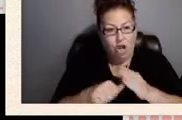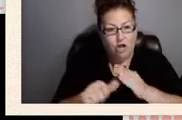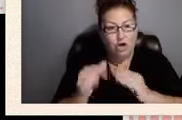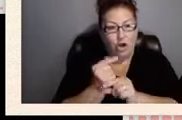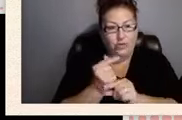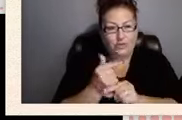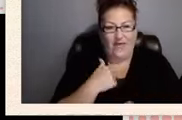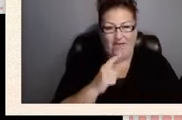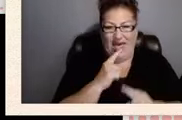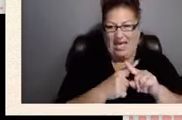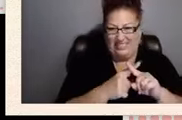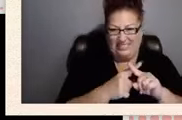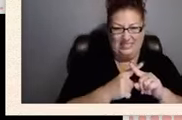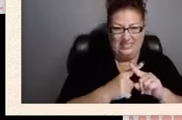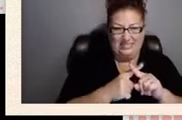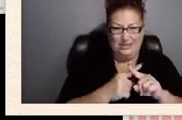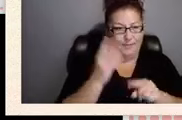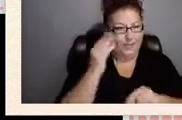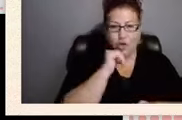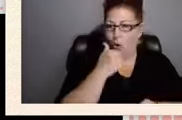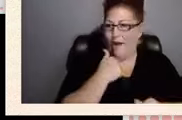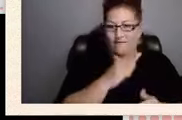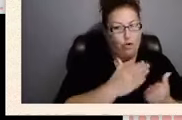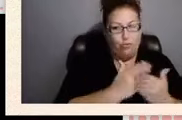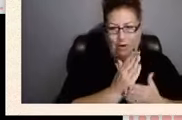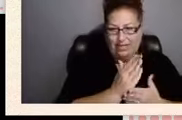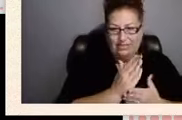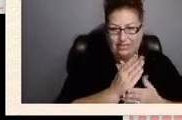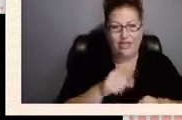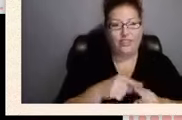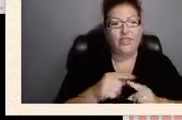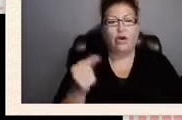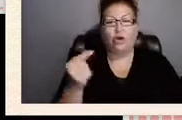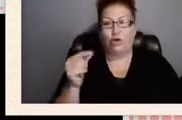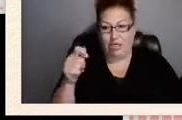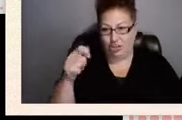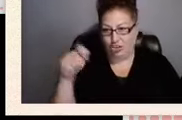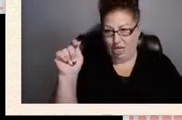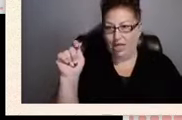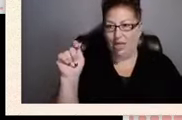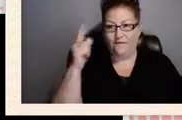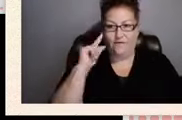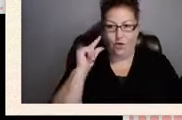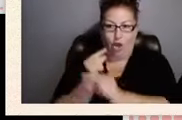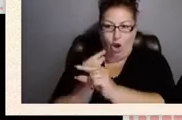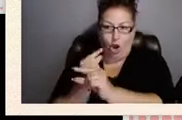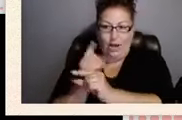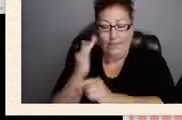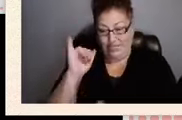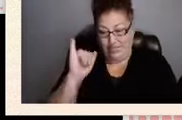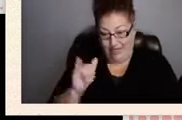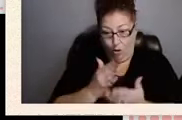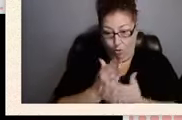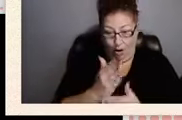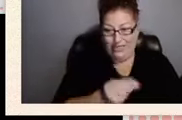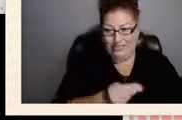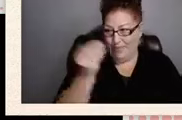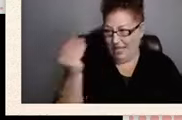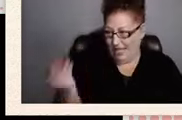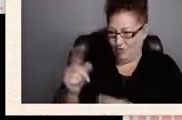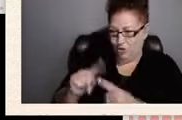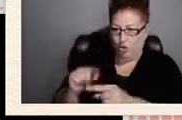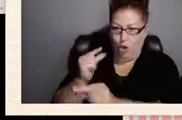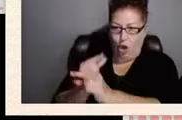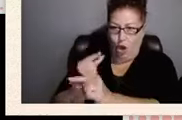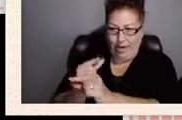them because they don't have their rights. Then there's a green check mark in front of the guardian because those rights have been passed on to the guardian. So it's a